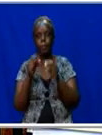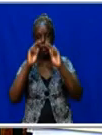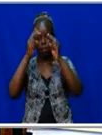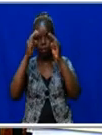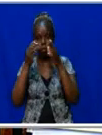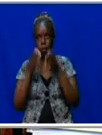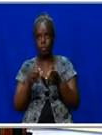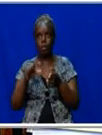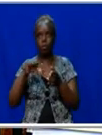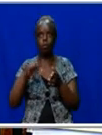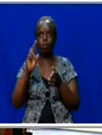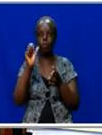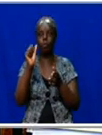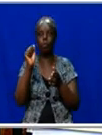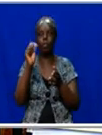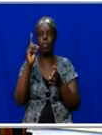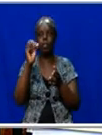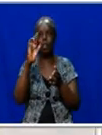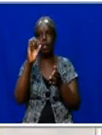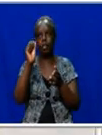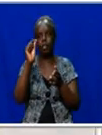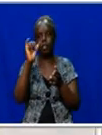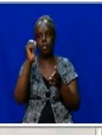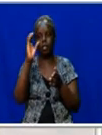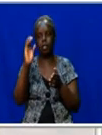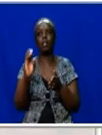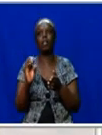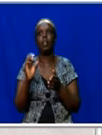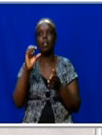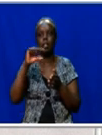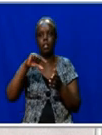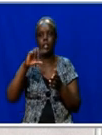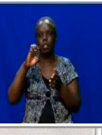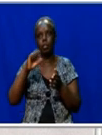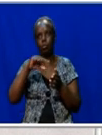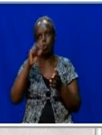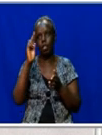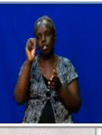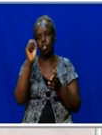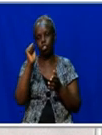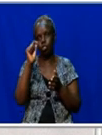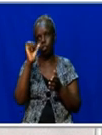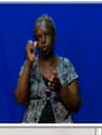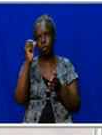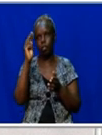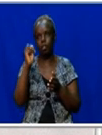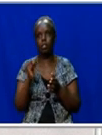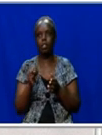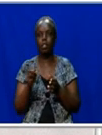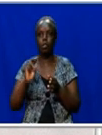topic is quadratic equations, and the subtopic is completing a square